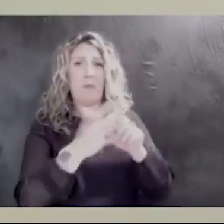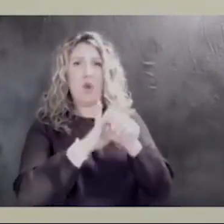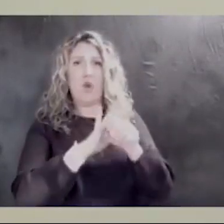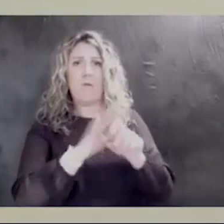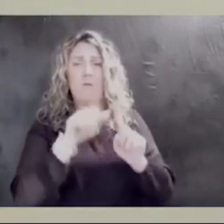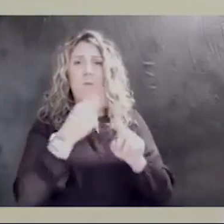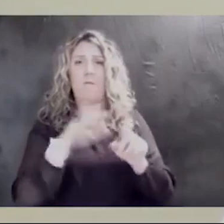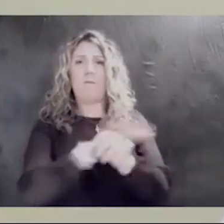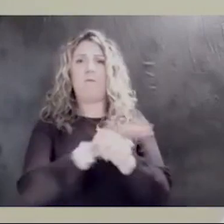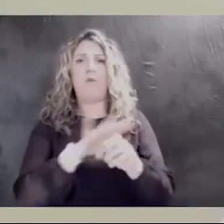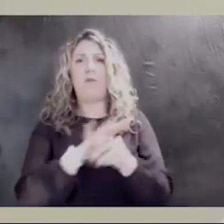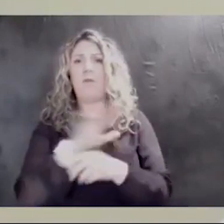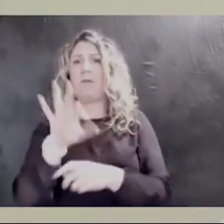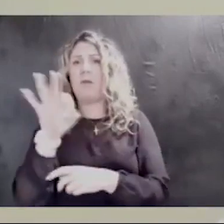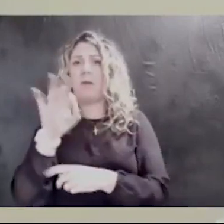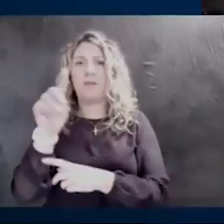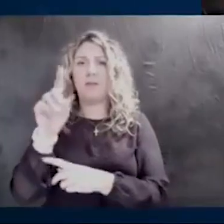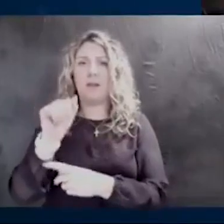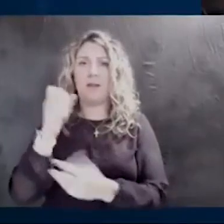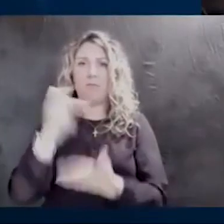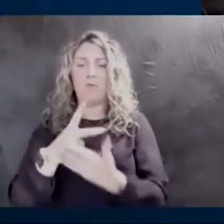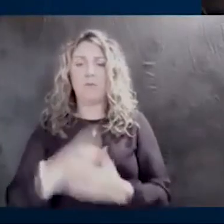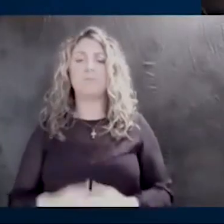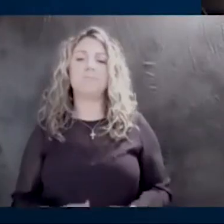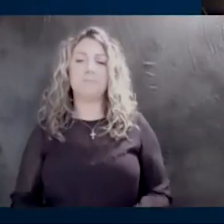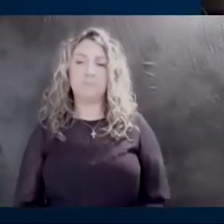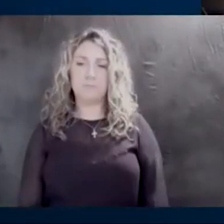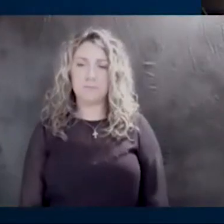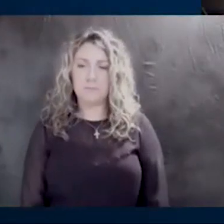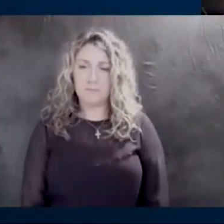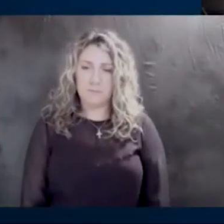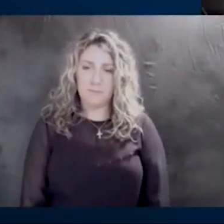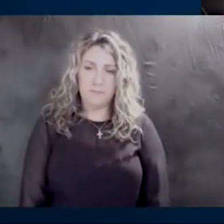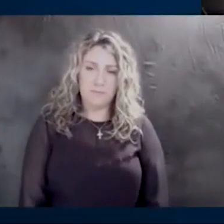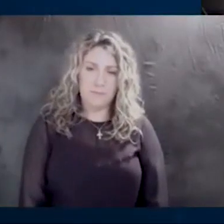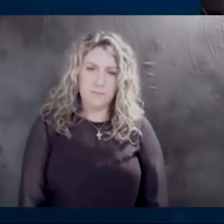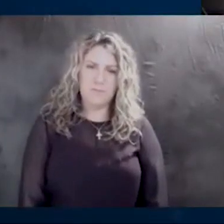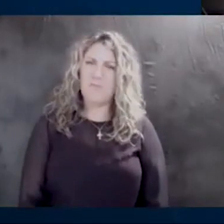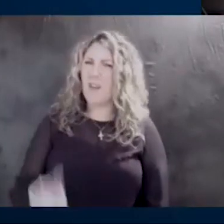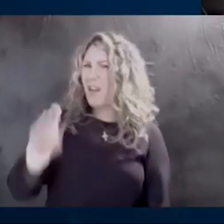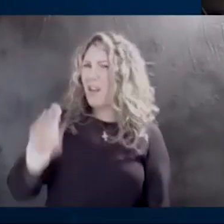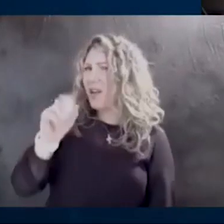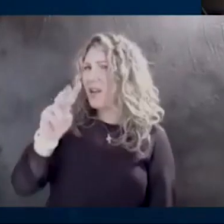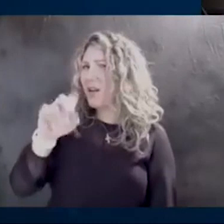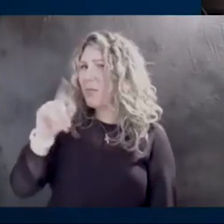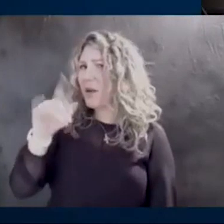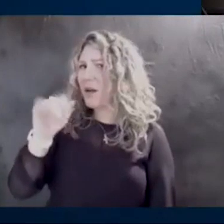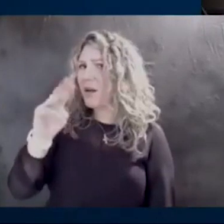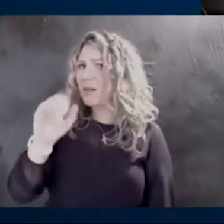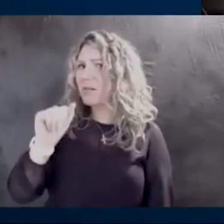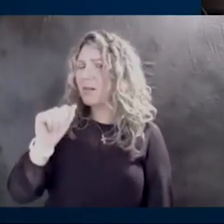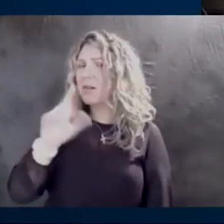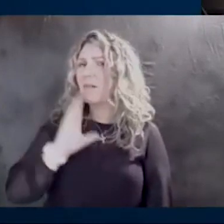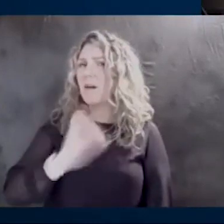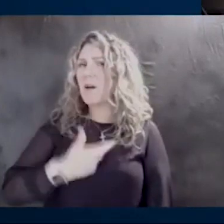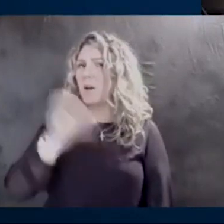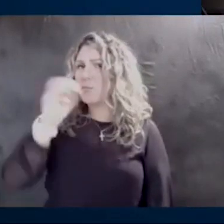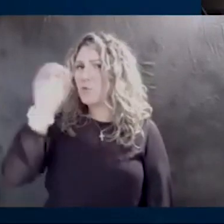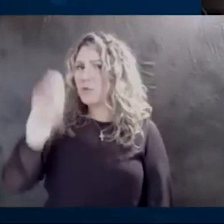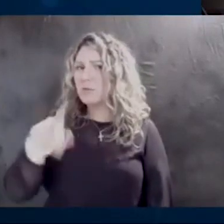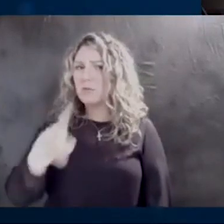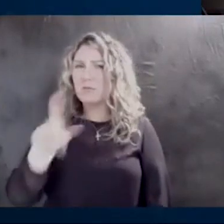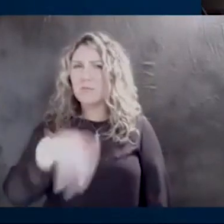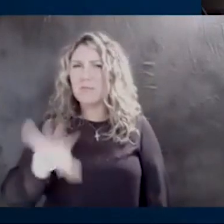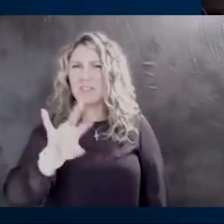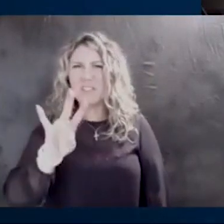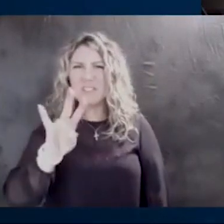fully FDA approved. Amanda, where are we percentage-wise of our folks? Is it around 70%? I would